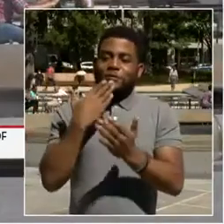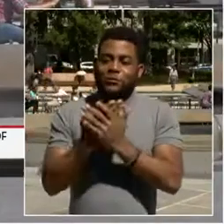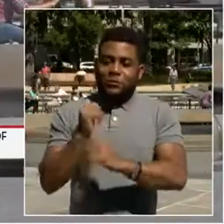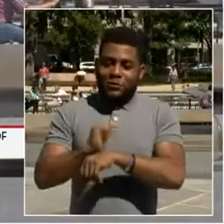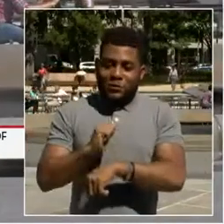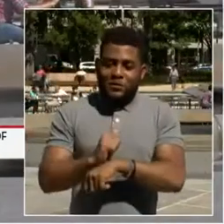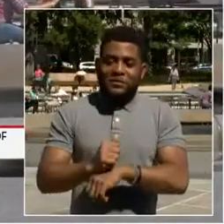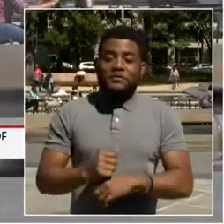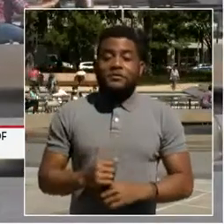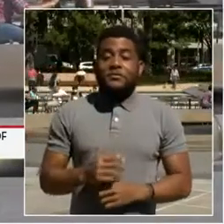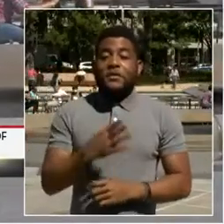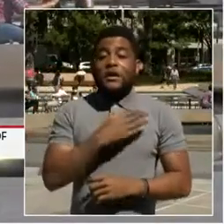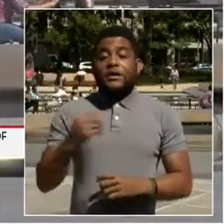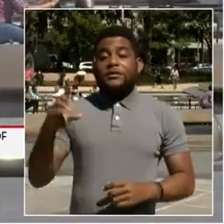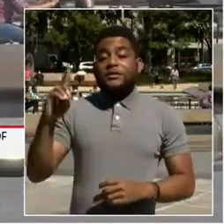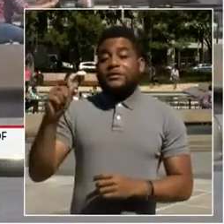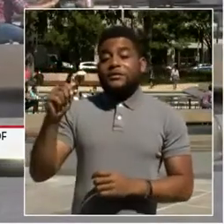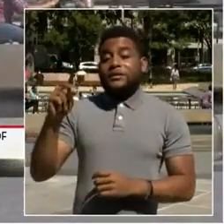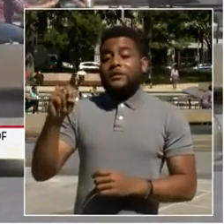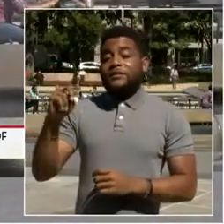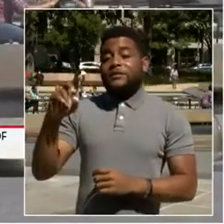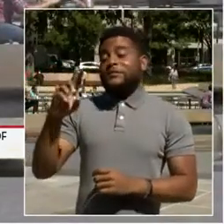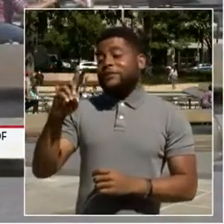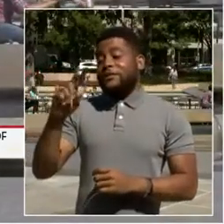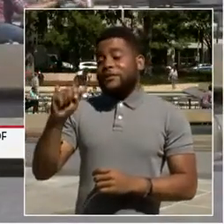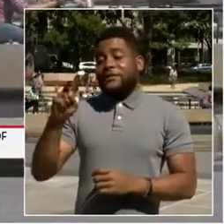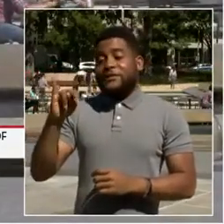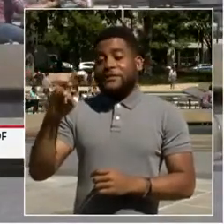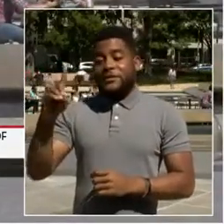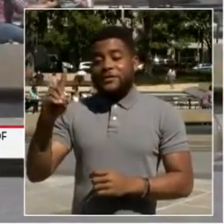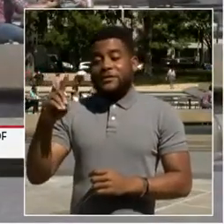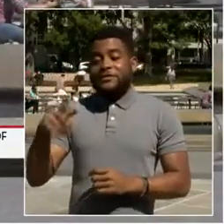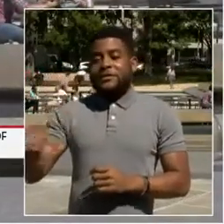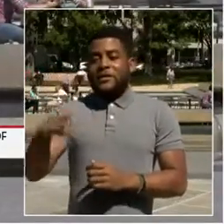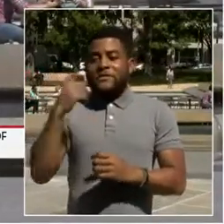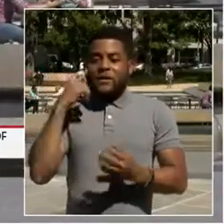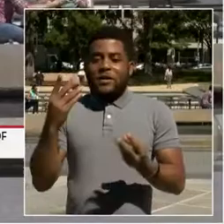Rubin from Land Collective. Let's give them a round of applause.